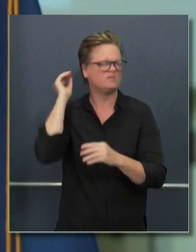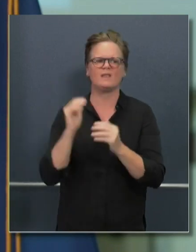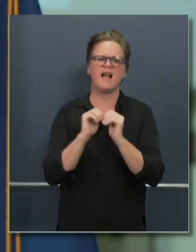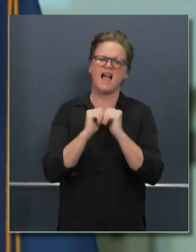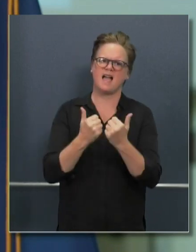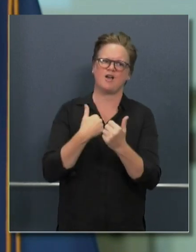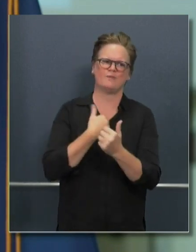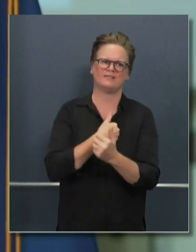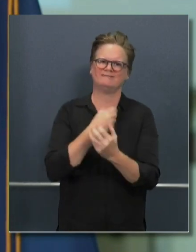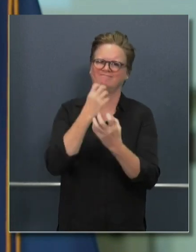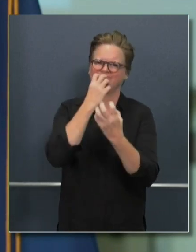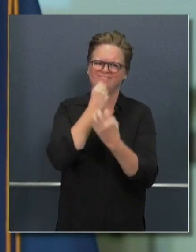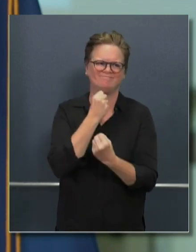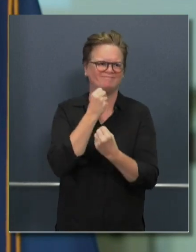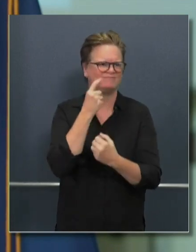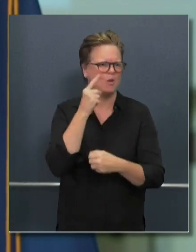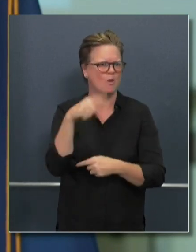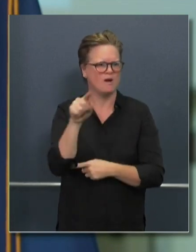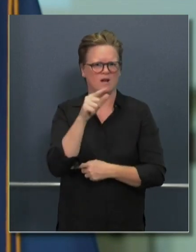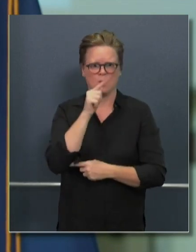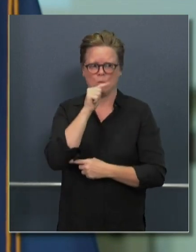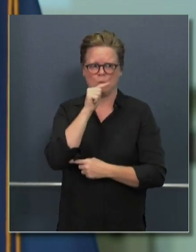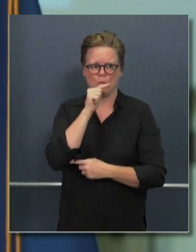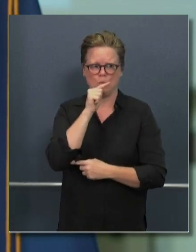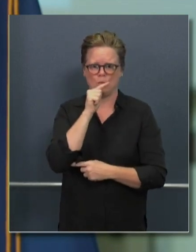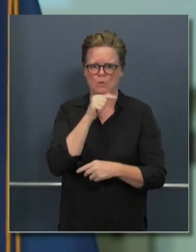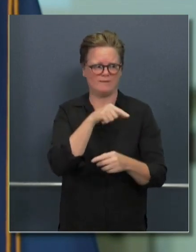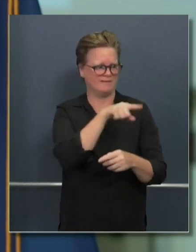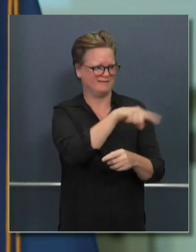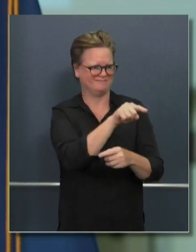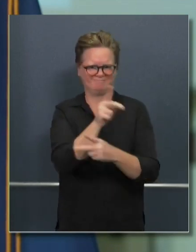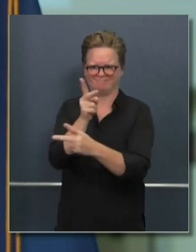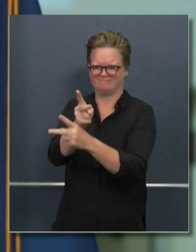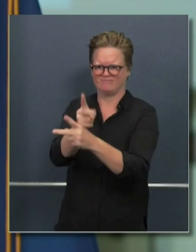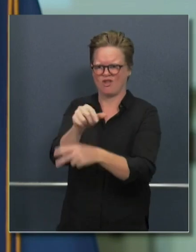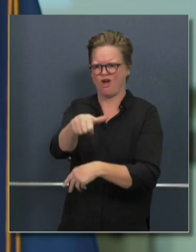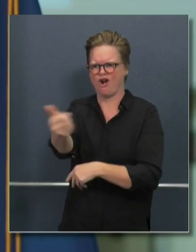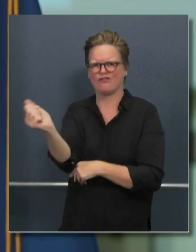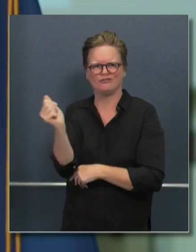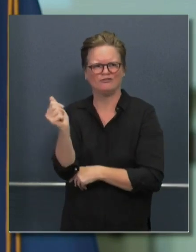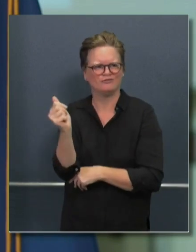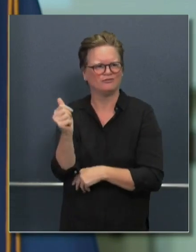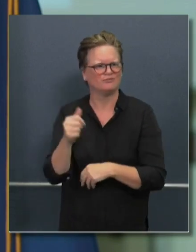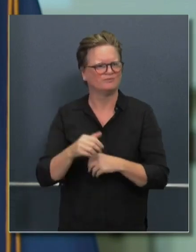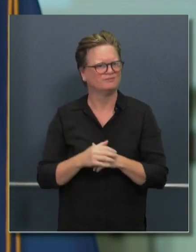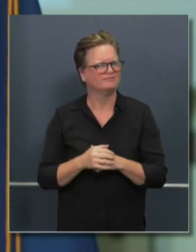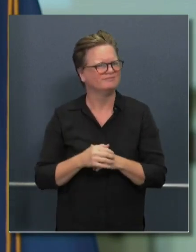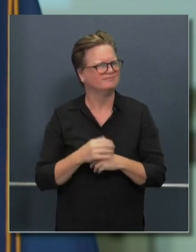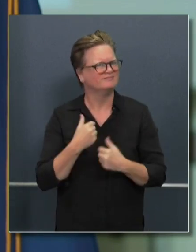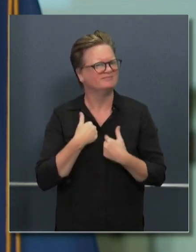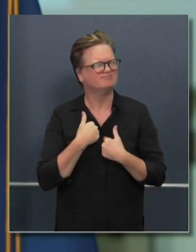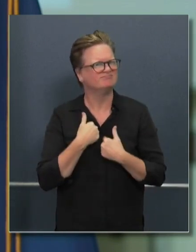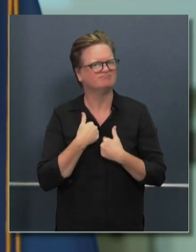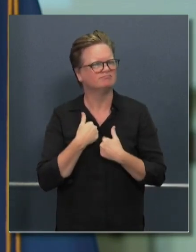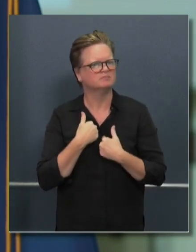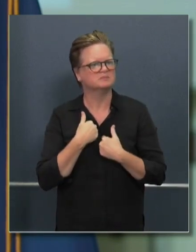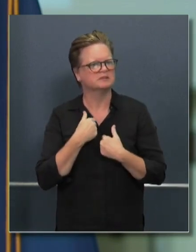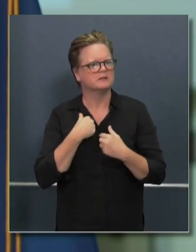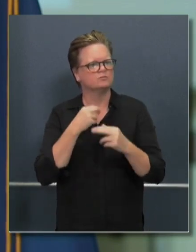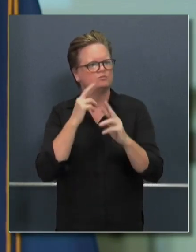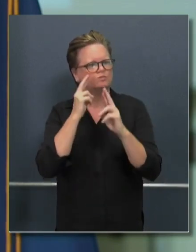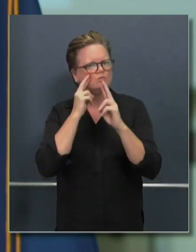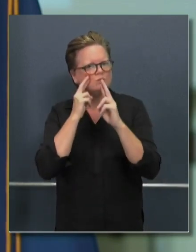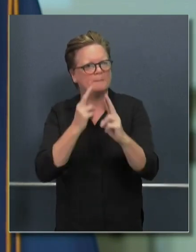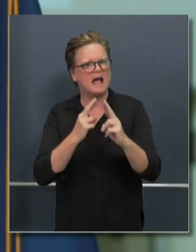away from my deep admiration, respect, I know you're not either, of our frontline employees, particularly